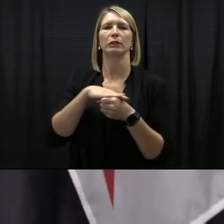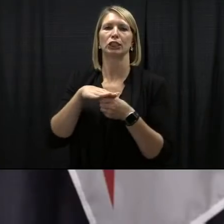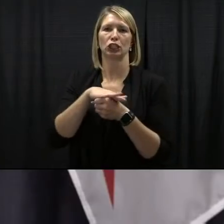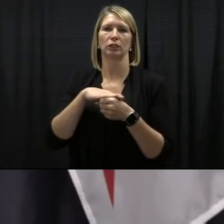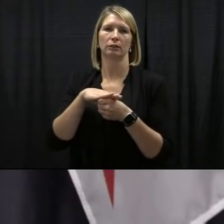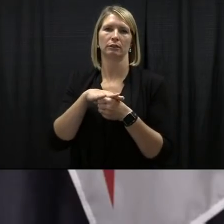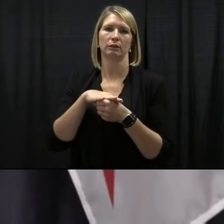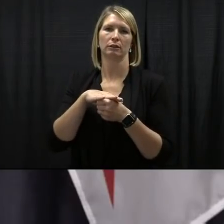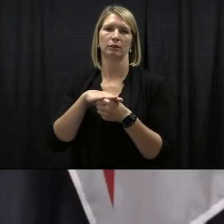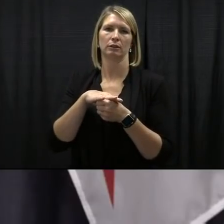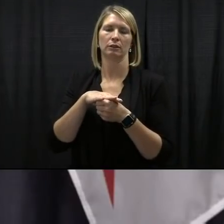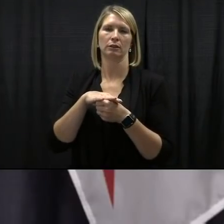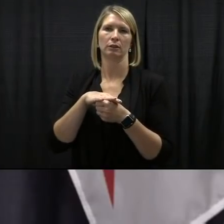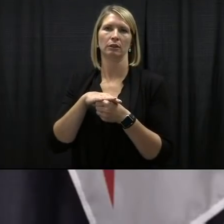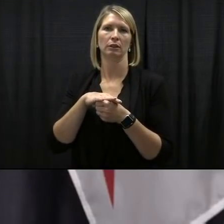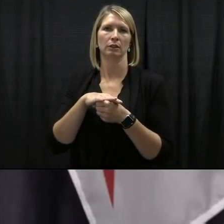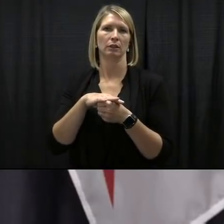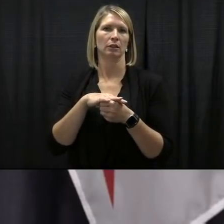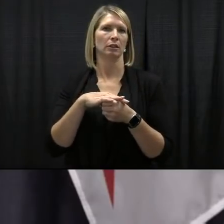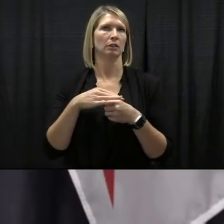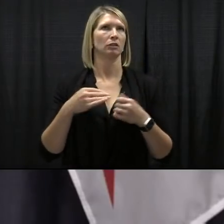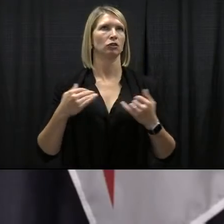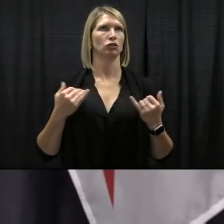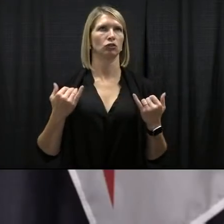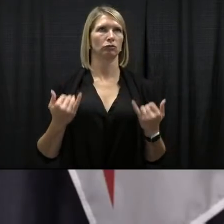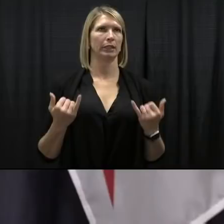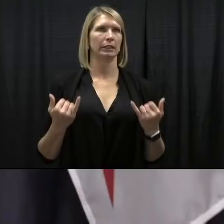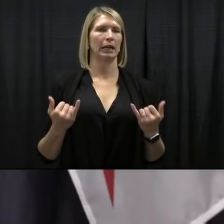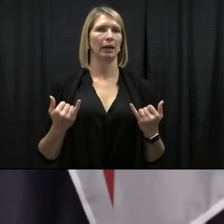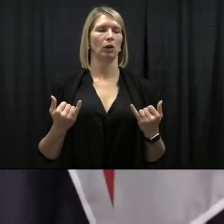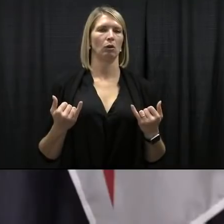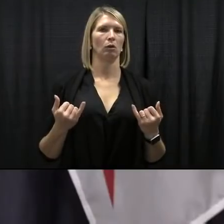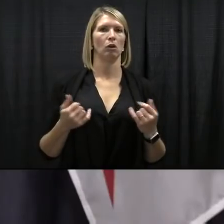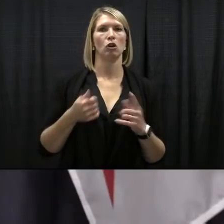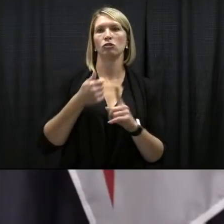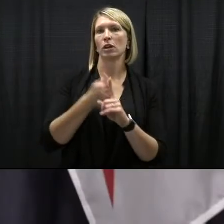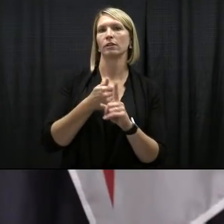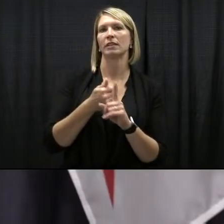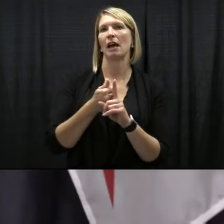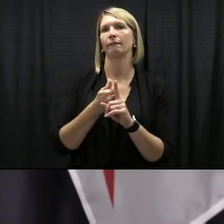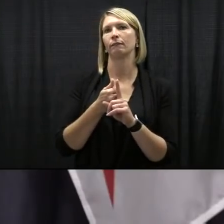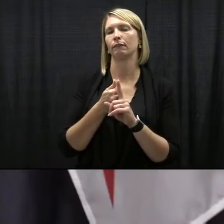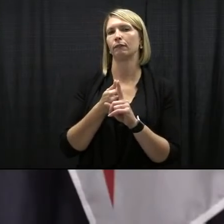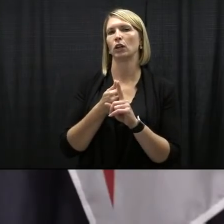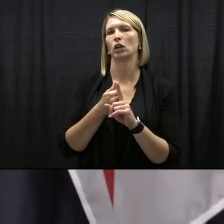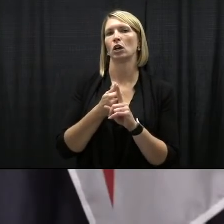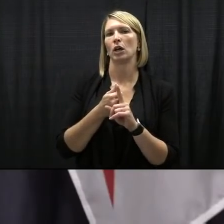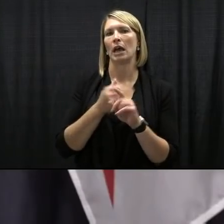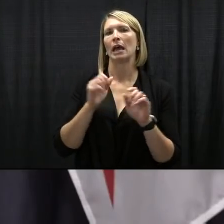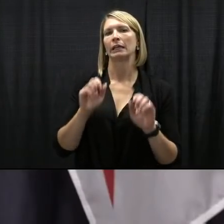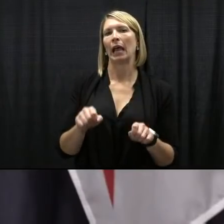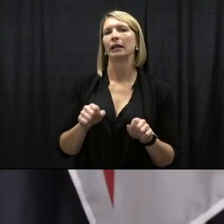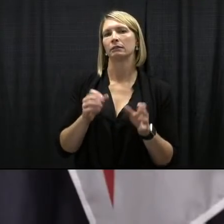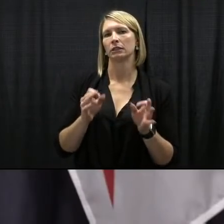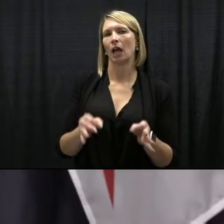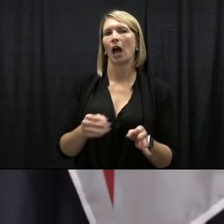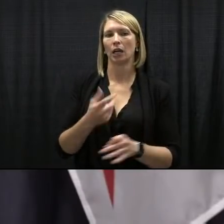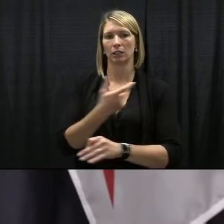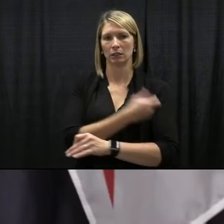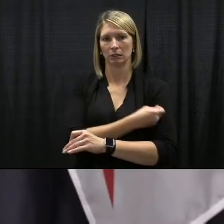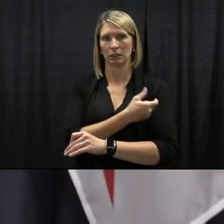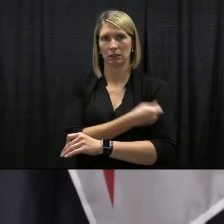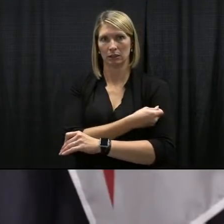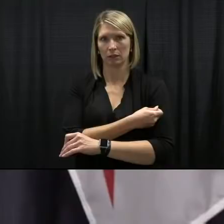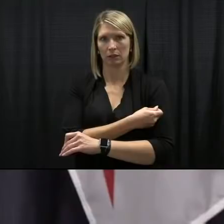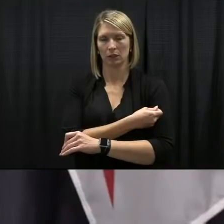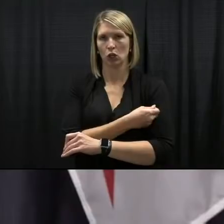fact now that your choices as an unvaccinated person would be 14 days of isolation or 7 days